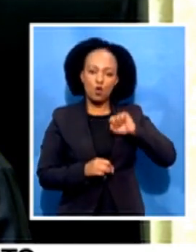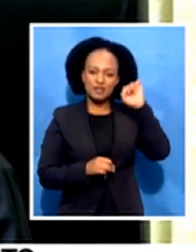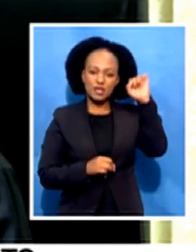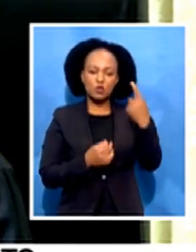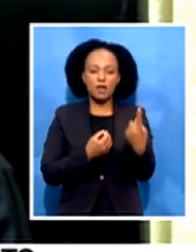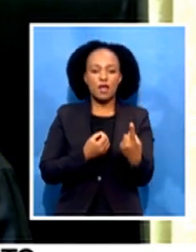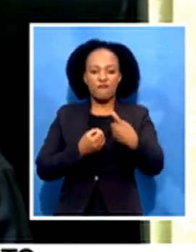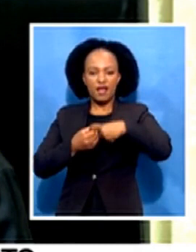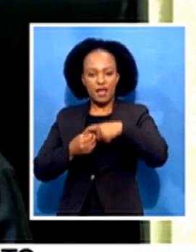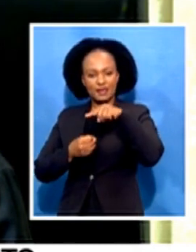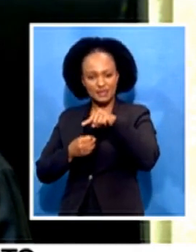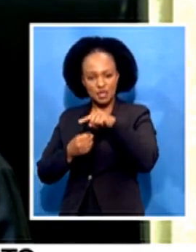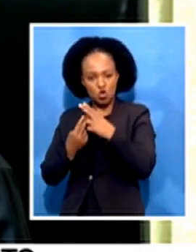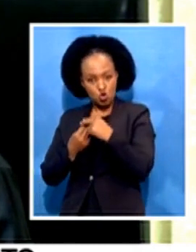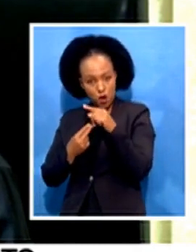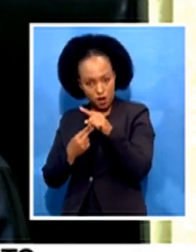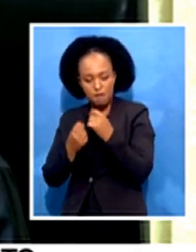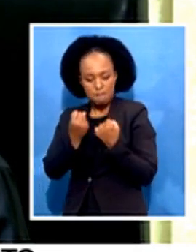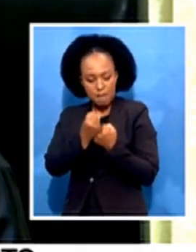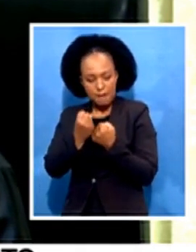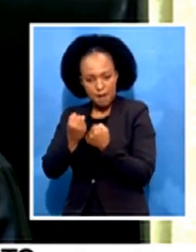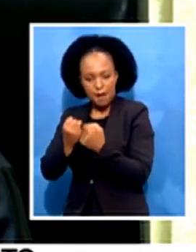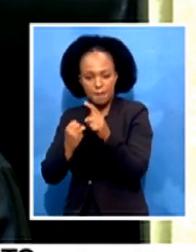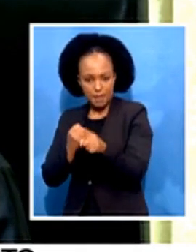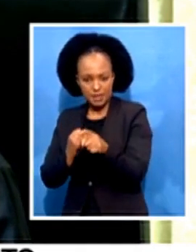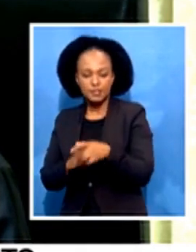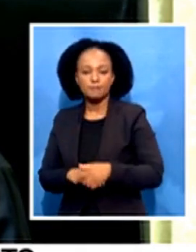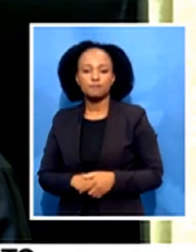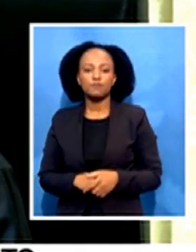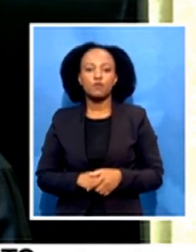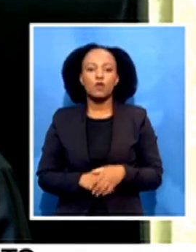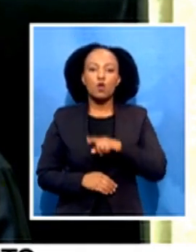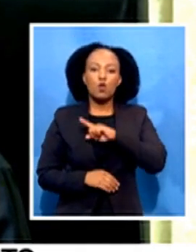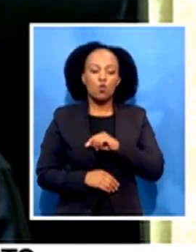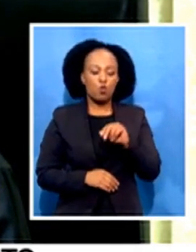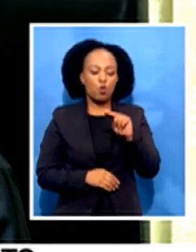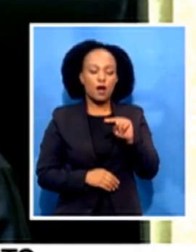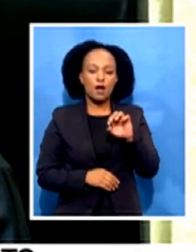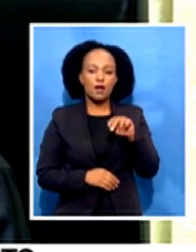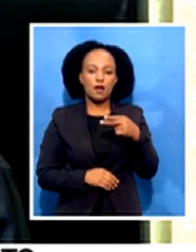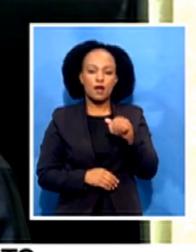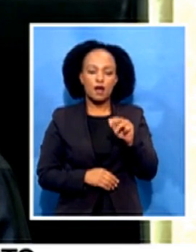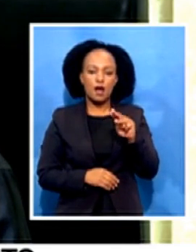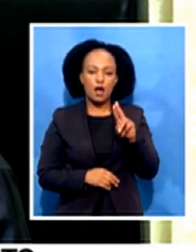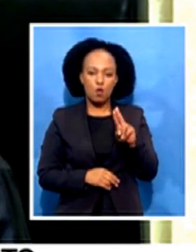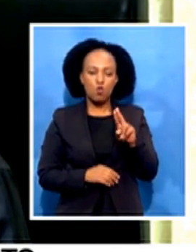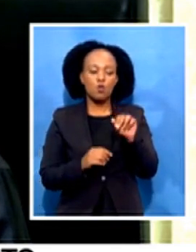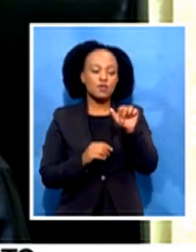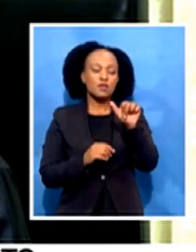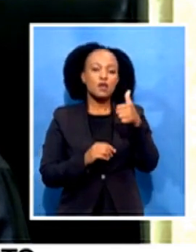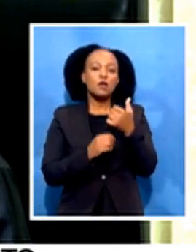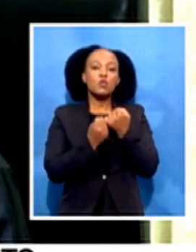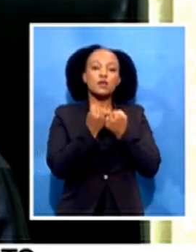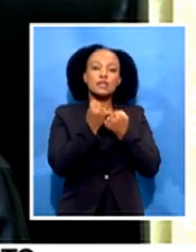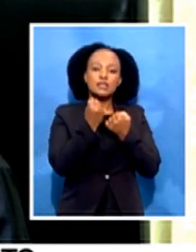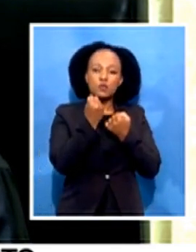Workers Union and NEHAU strikes, the CC offer its full support to the workers at the SABC who